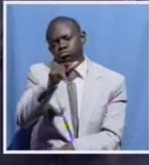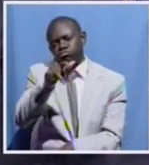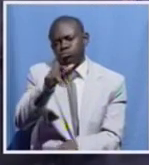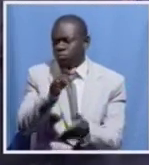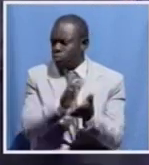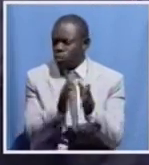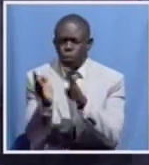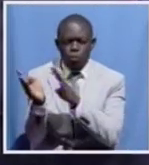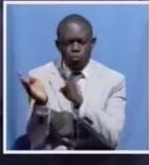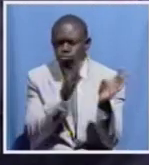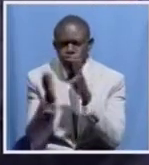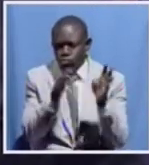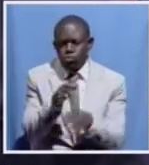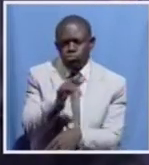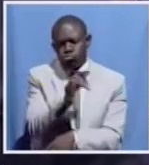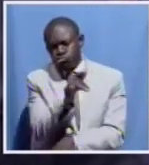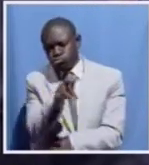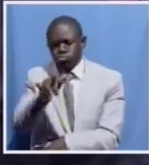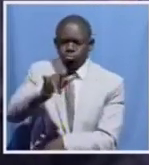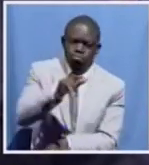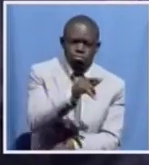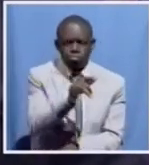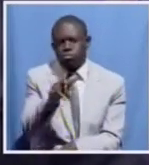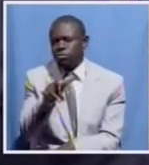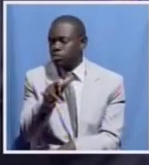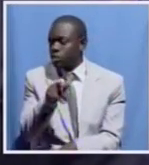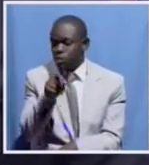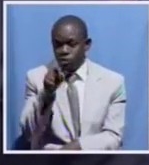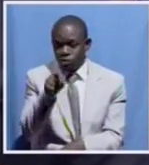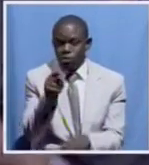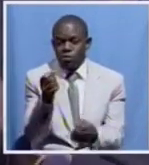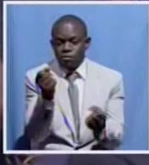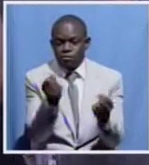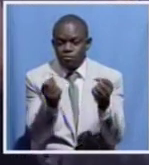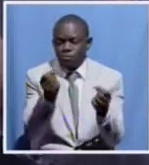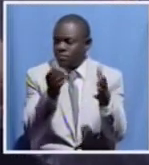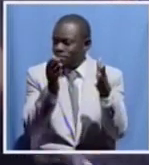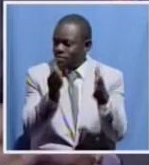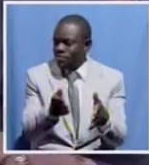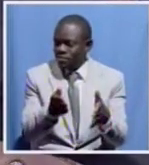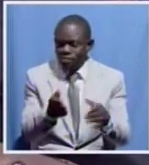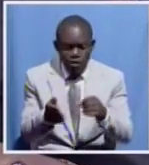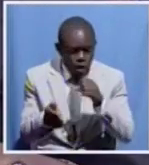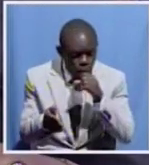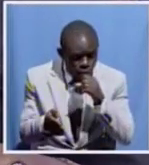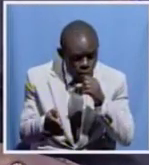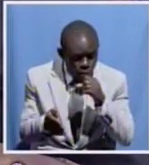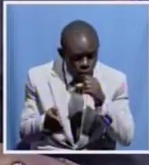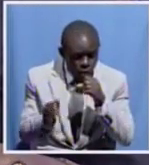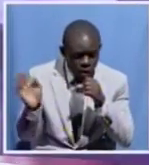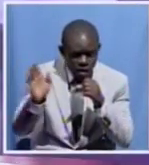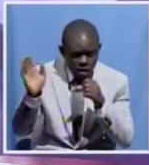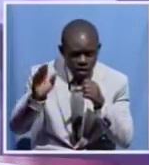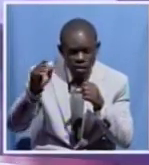you are always calmed when you hear a voice saying, ladies and gentlemen, this is your captain, Grevasio